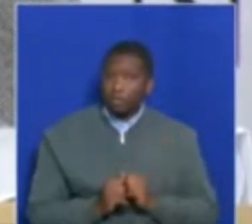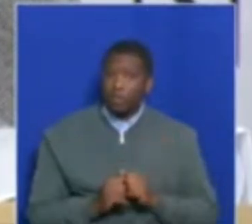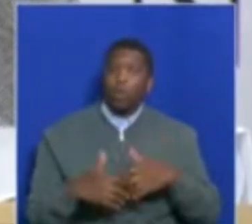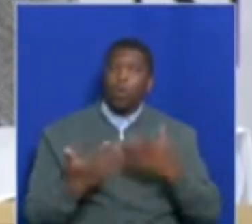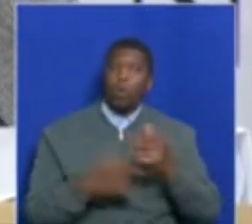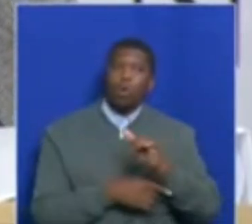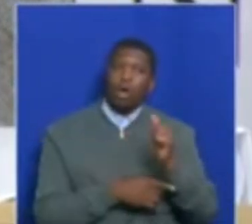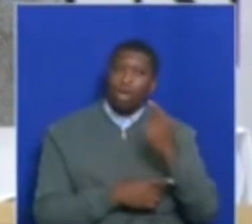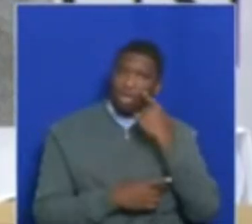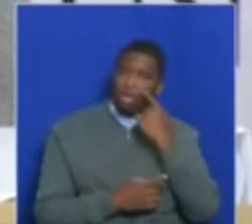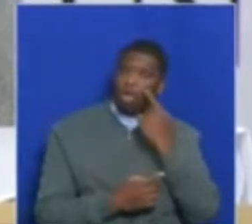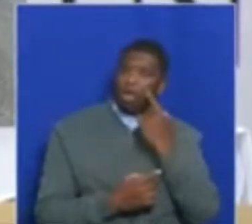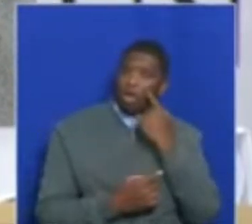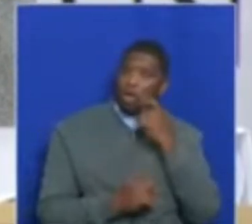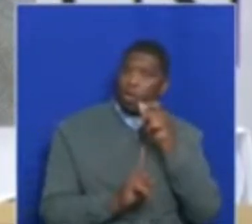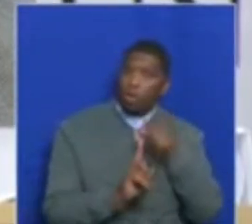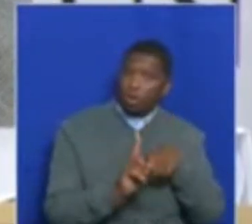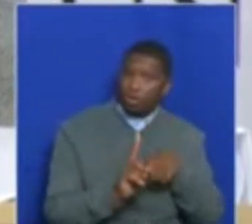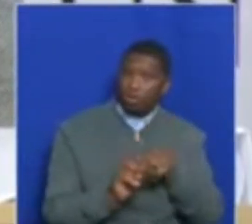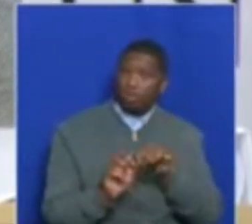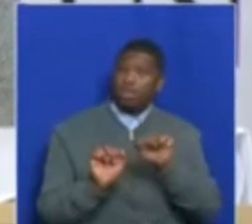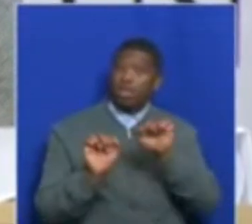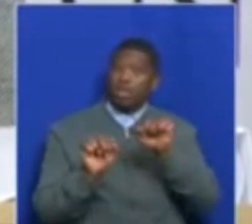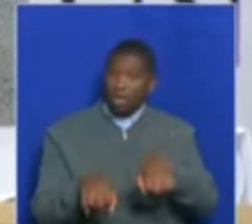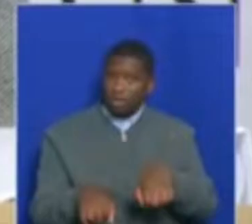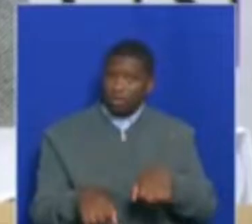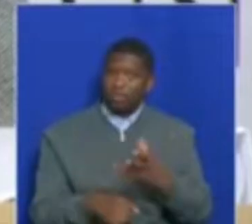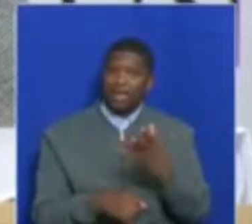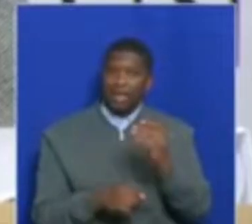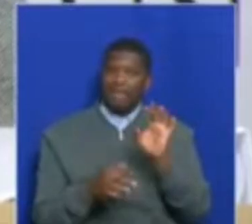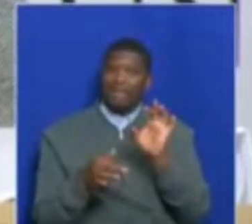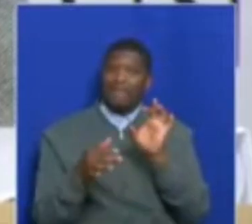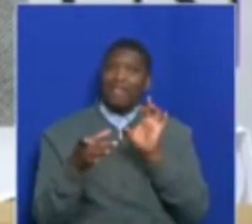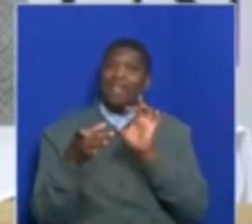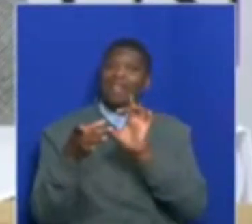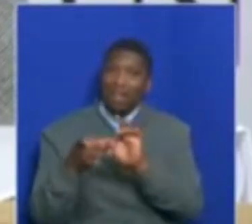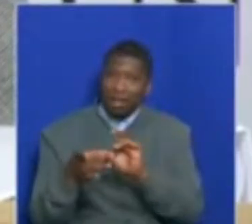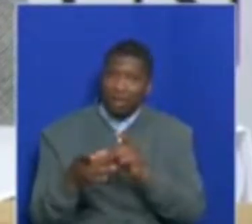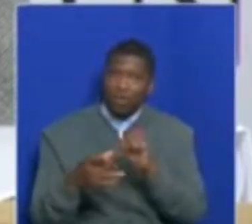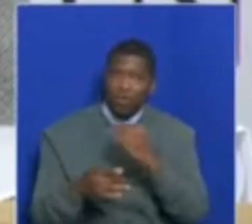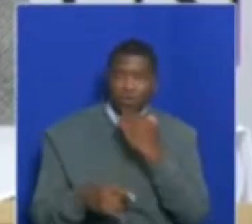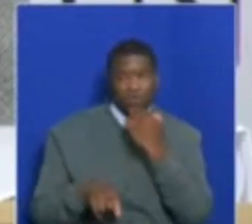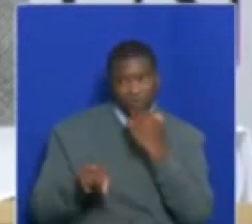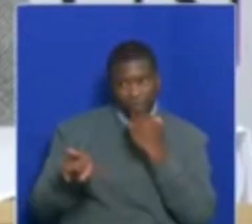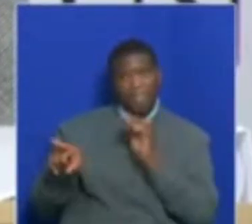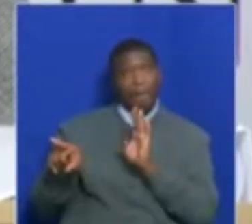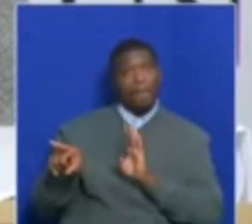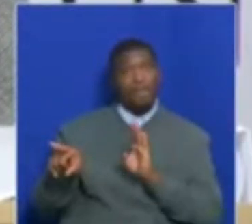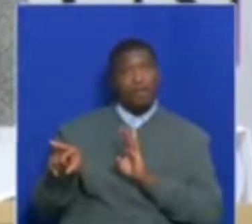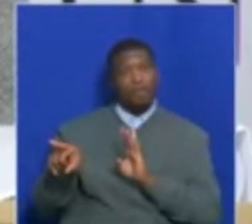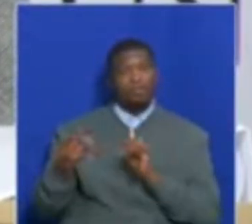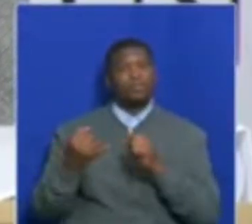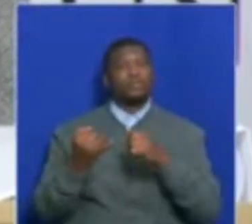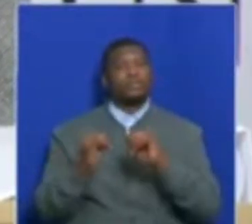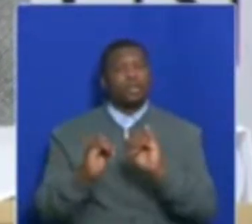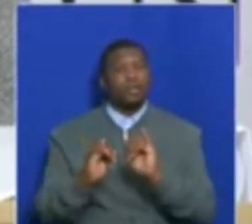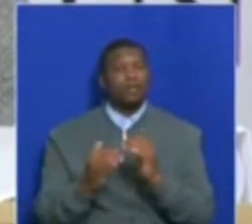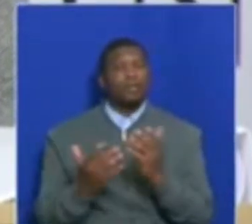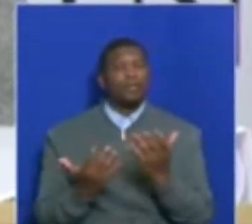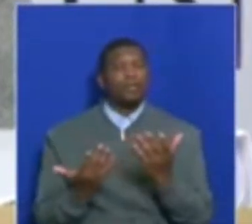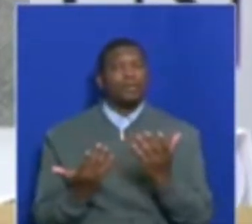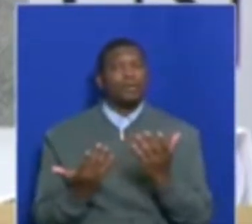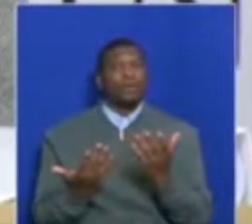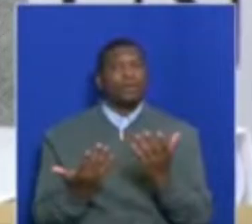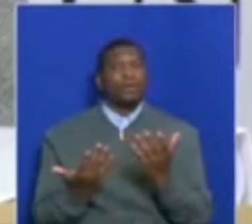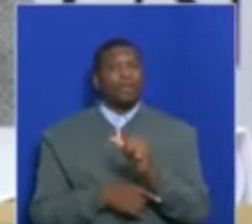So yes, there is a link to Bevan, but there is no other evidence